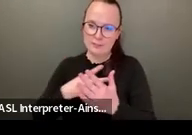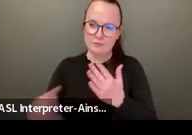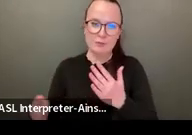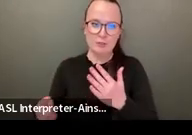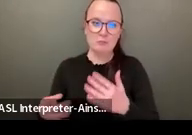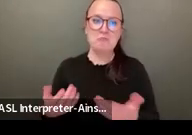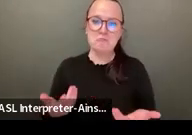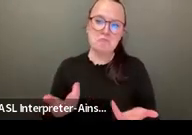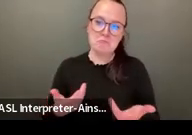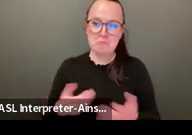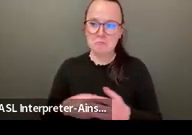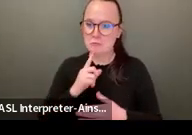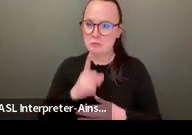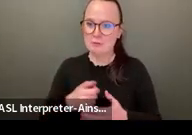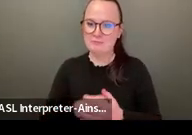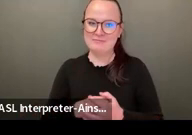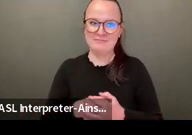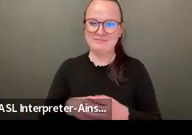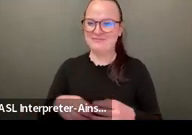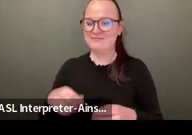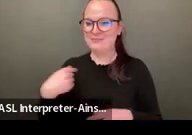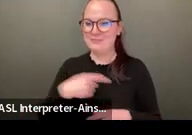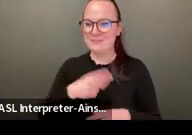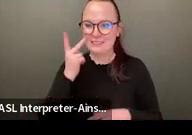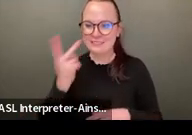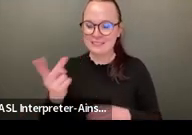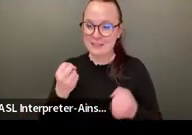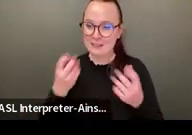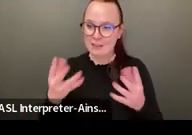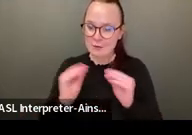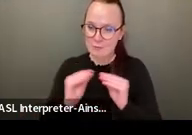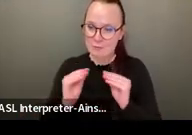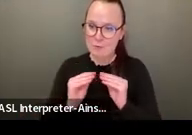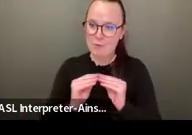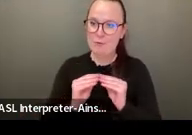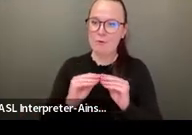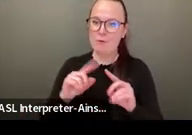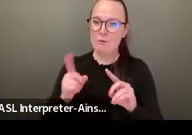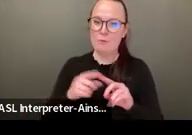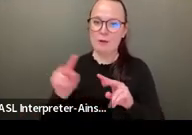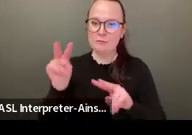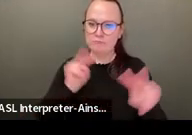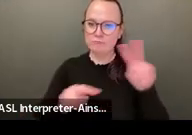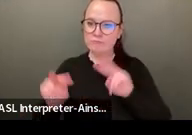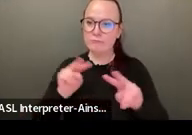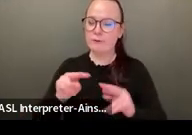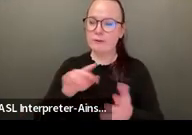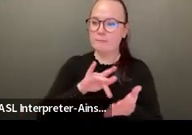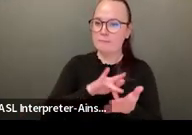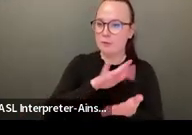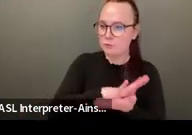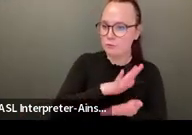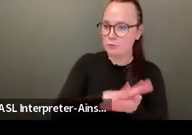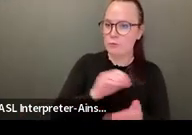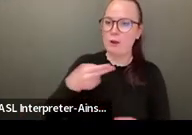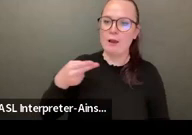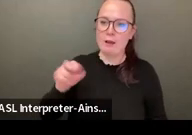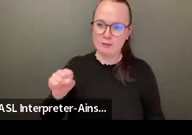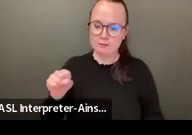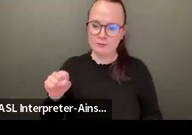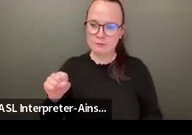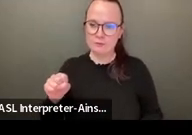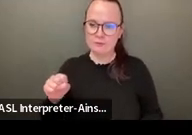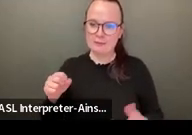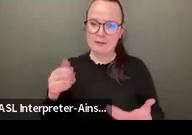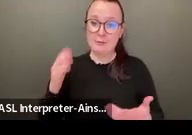And we see this a lot more when we look at middle school or high school, typically, because a lot of